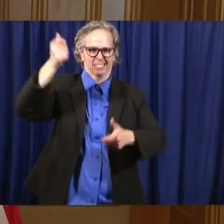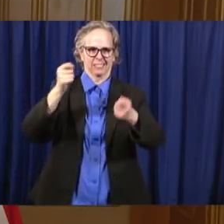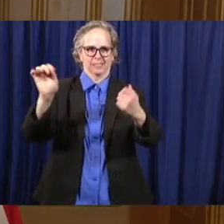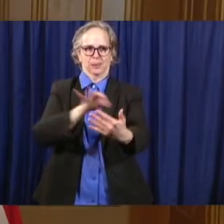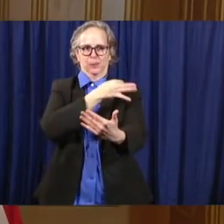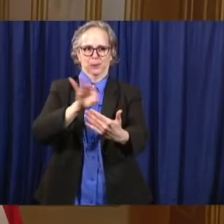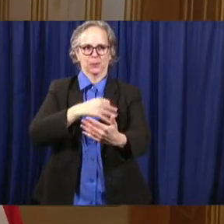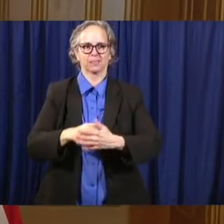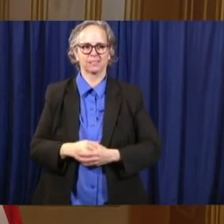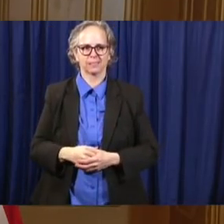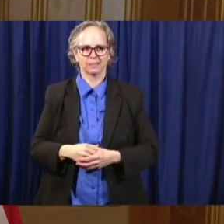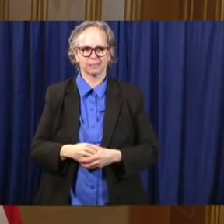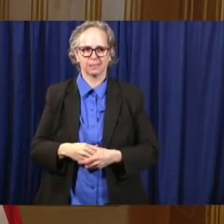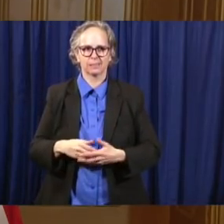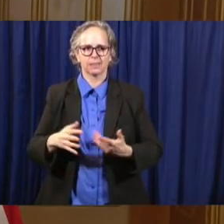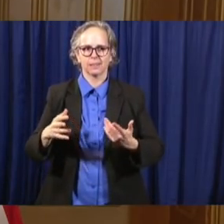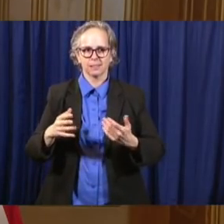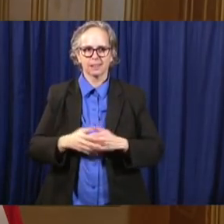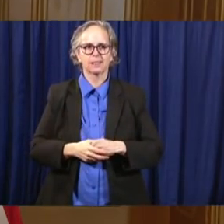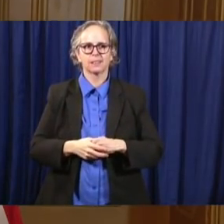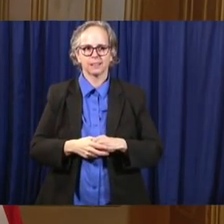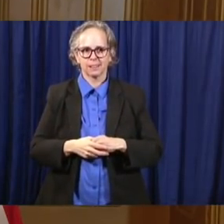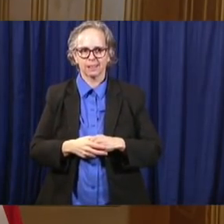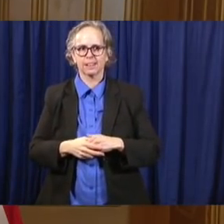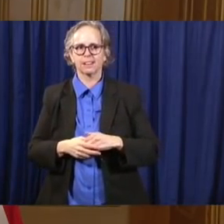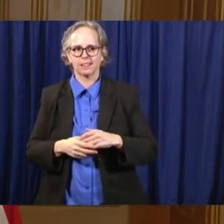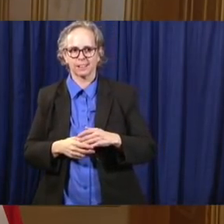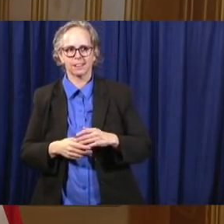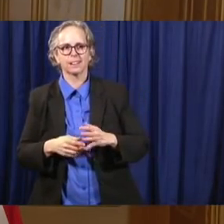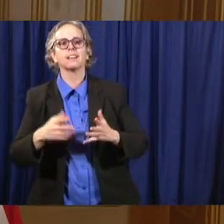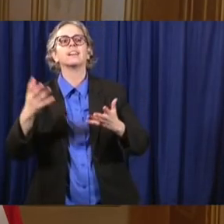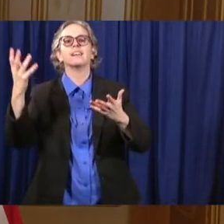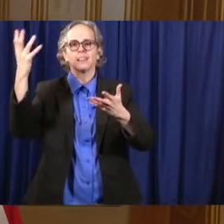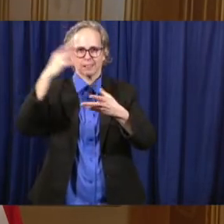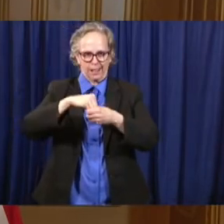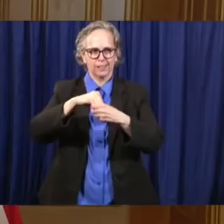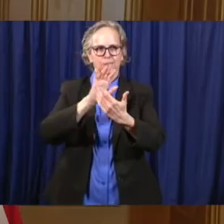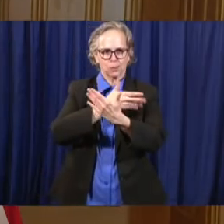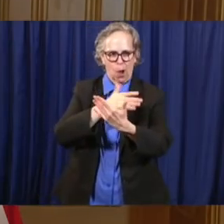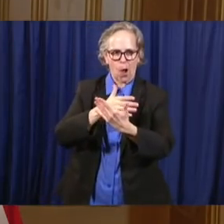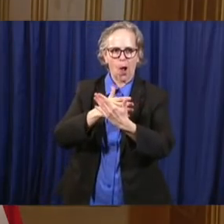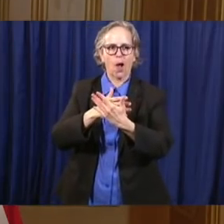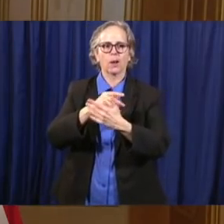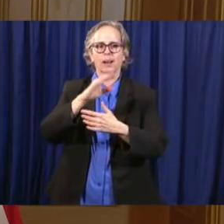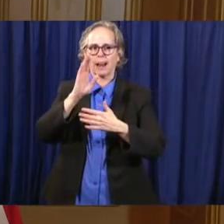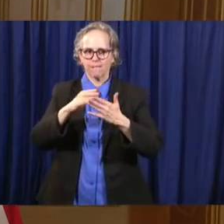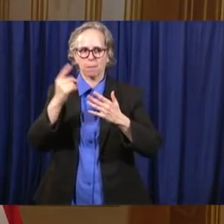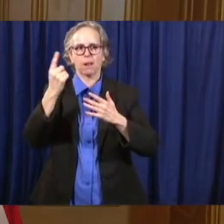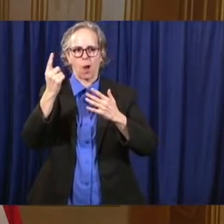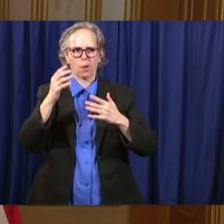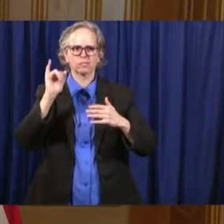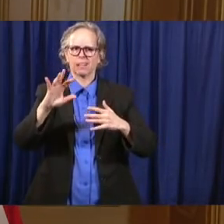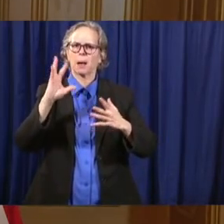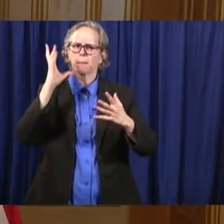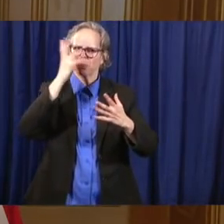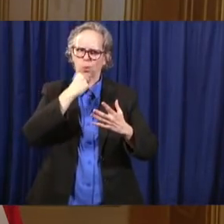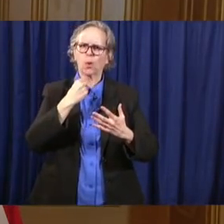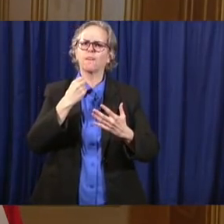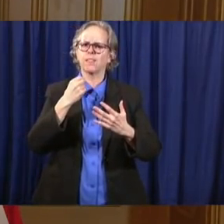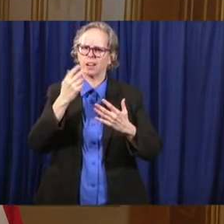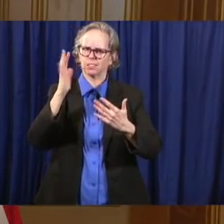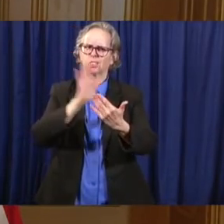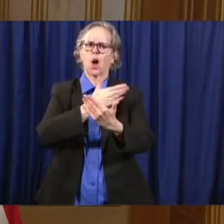you'll never walk alone, do indeed bring us comfort and hope for better days ahead. We'll close with